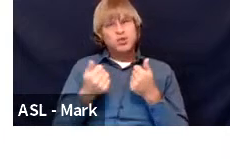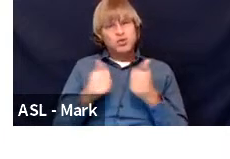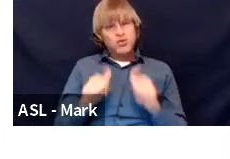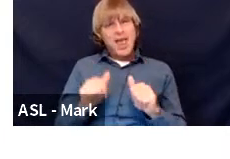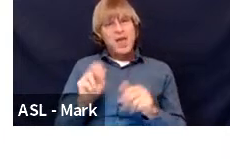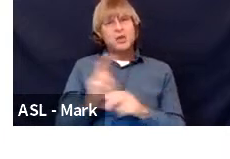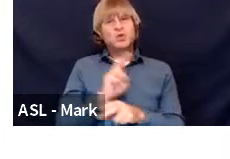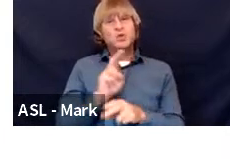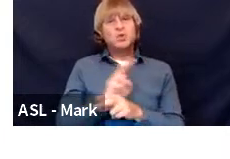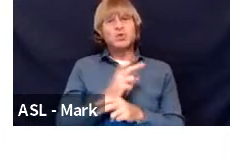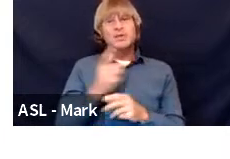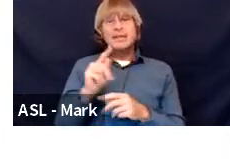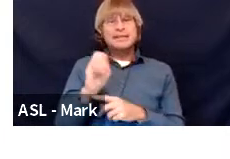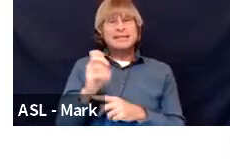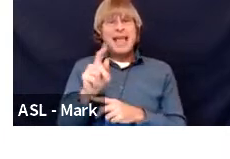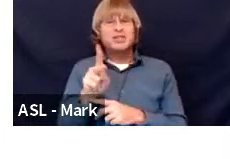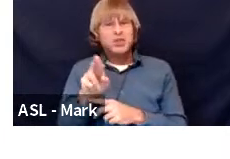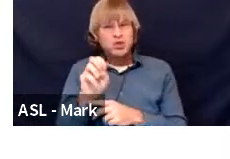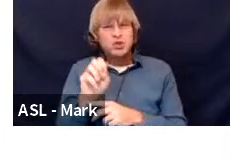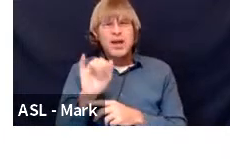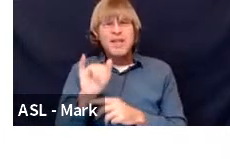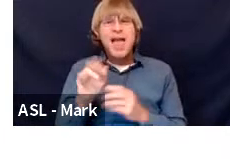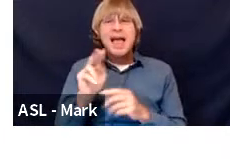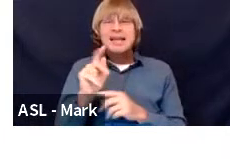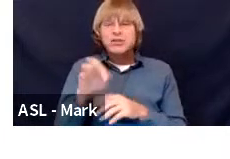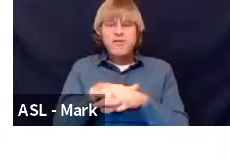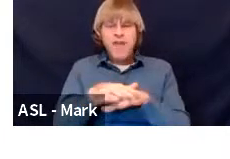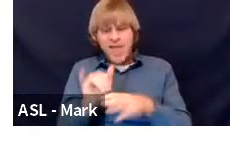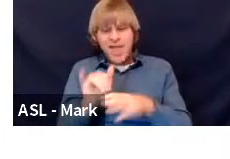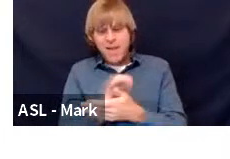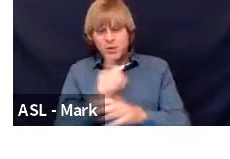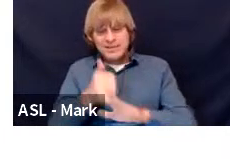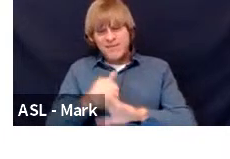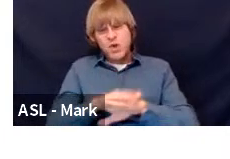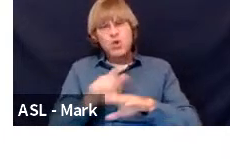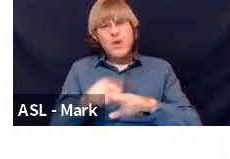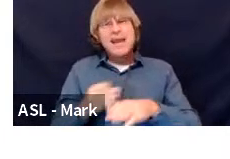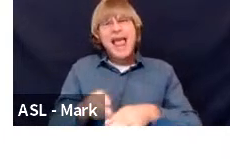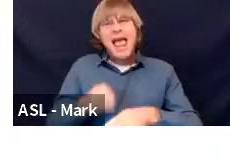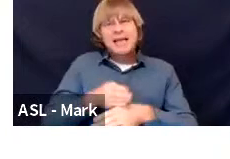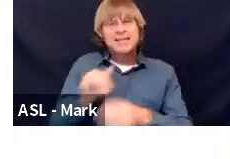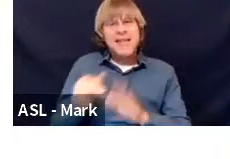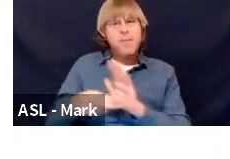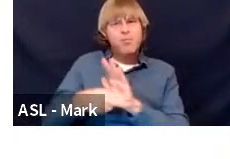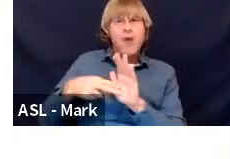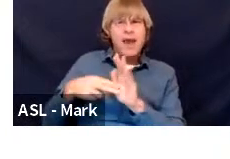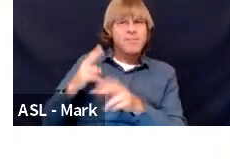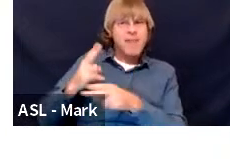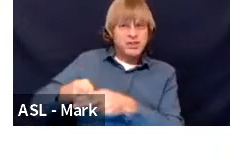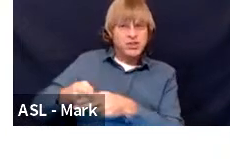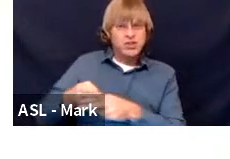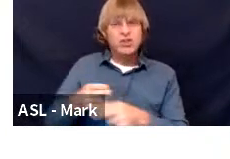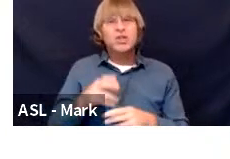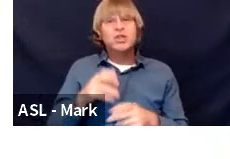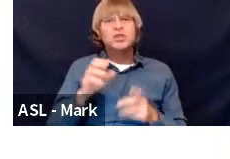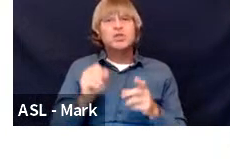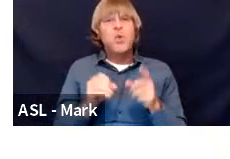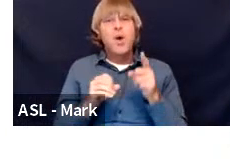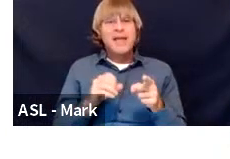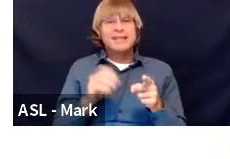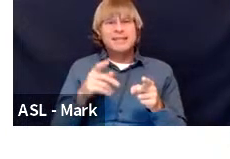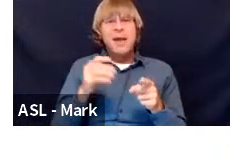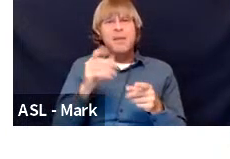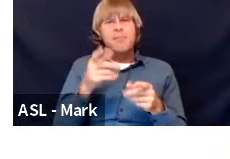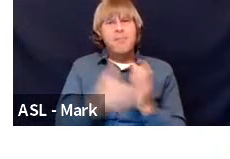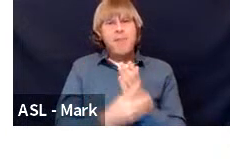to use texture, the inherent texture or finish of the paper itself, to enhance the brand messaging. So this is